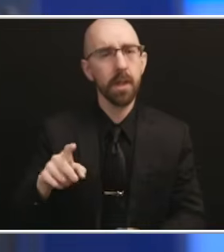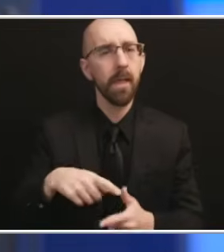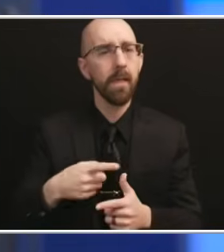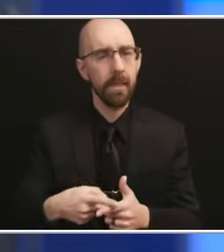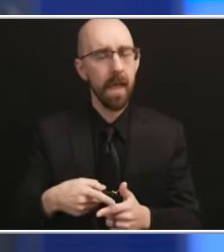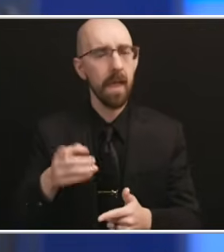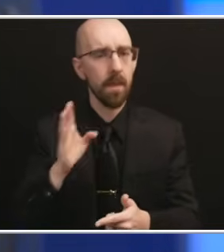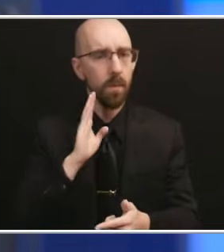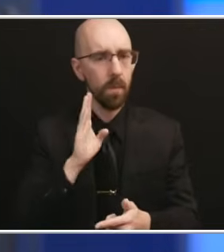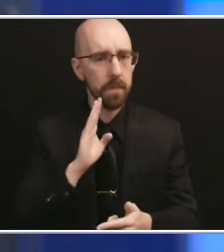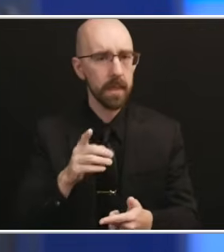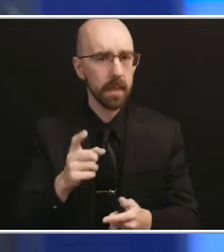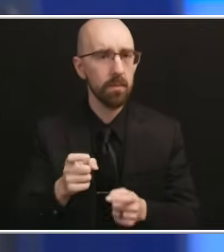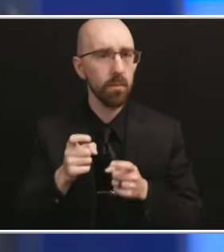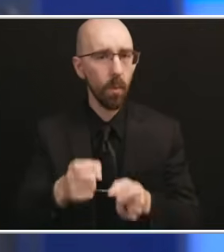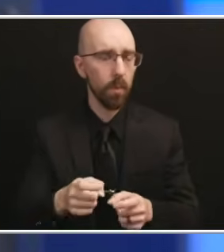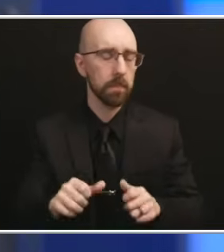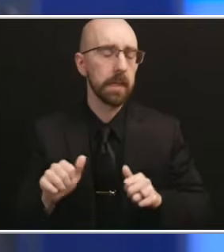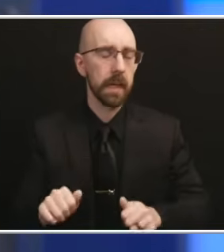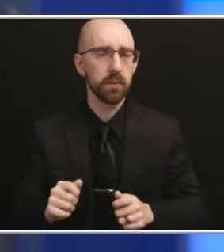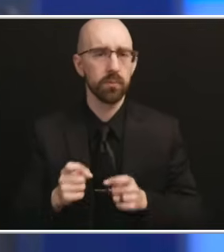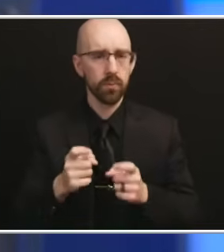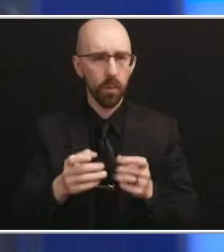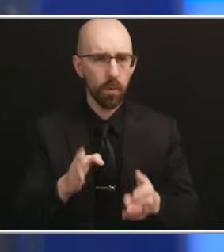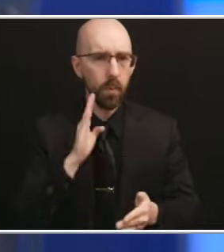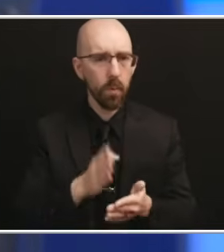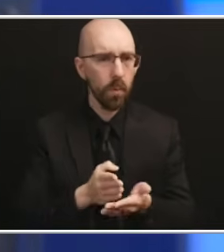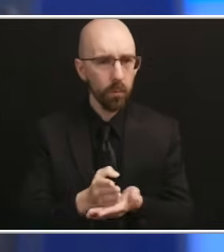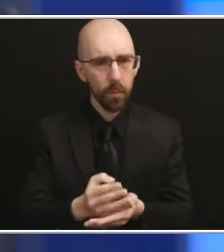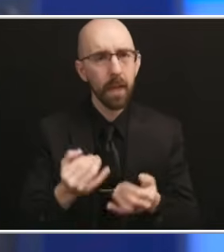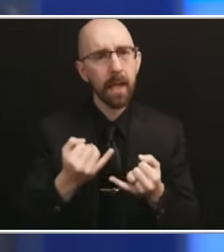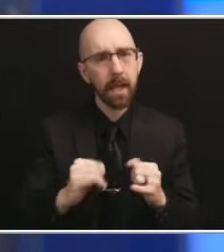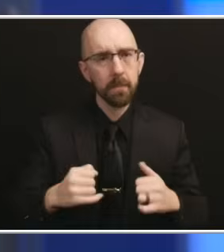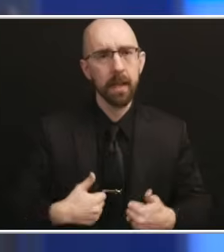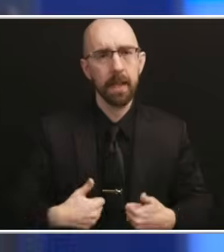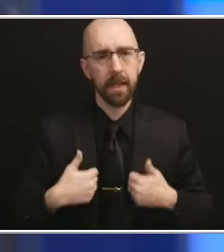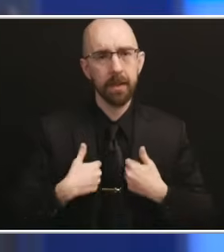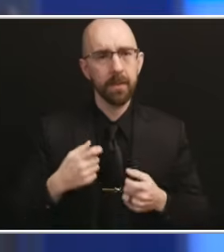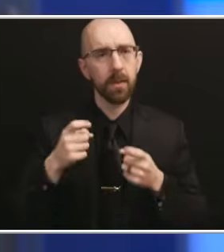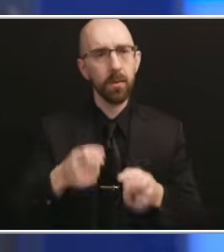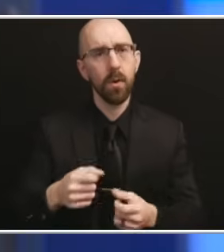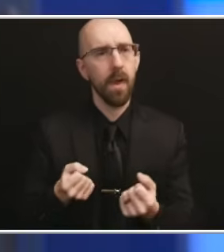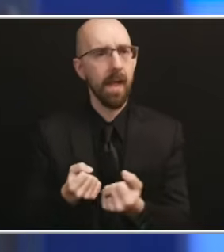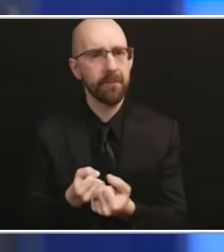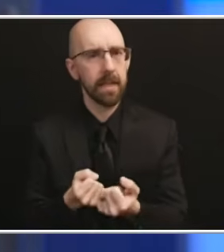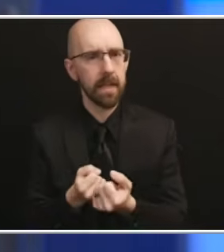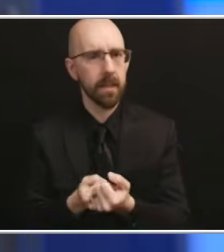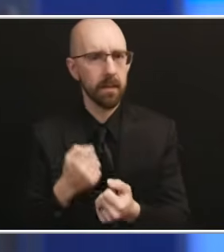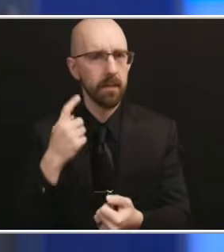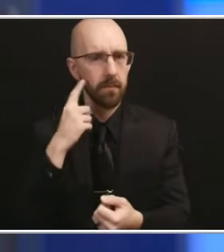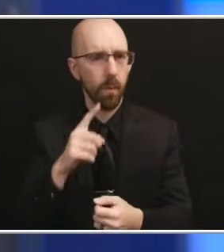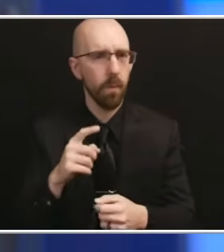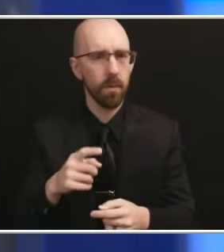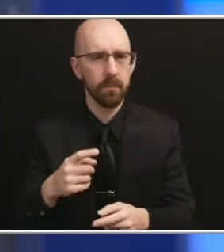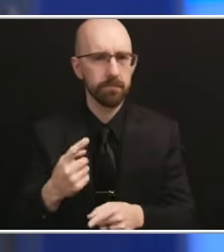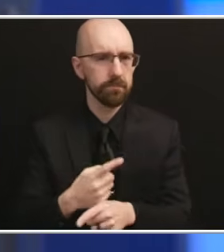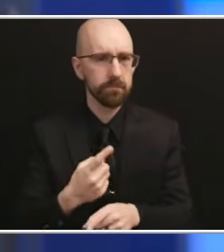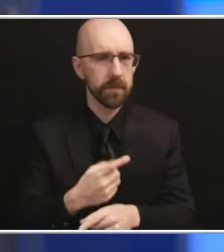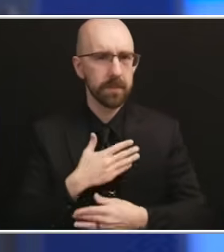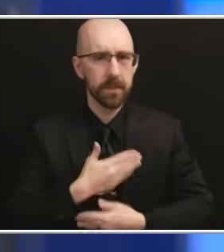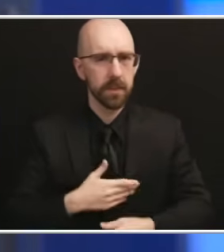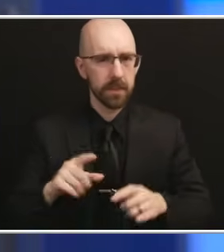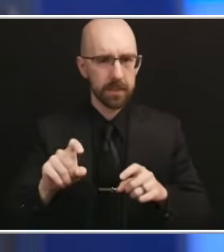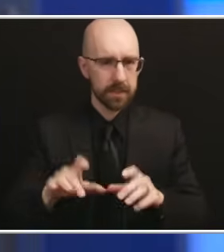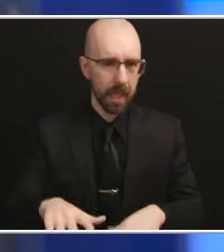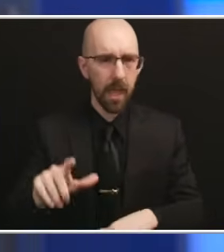donor, the potential donor will go through the independent living donor advocate before we bring them in for a formal physical exam, labs, and imaging on a day